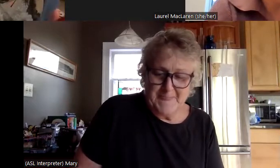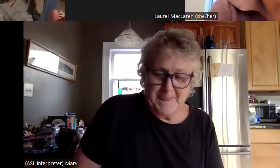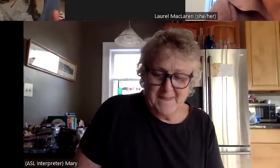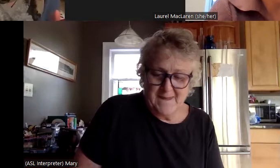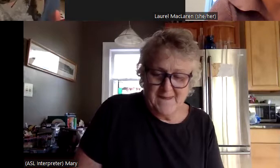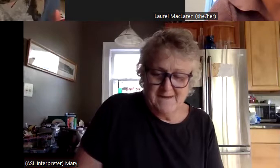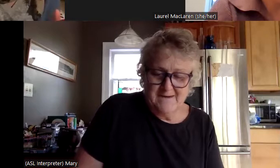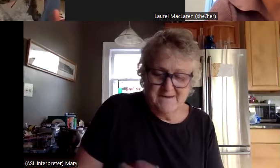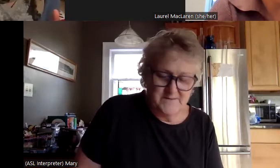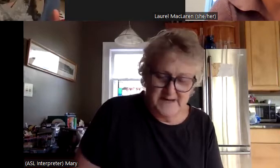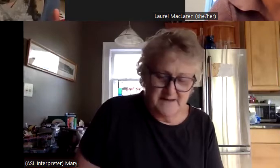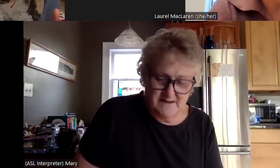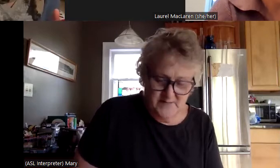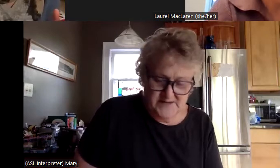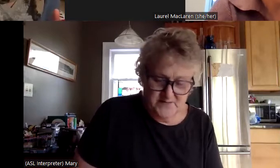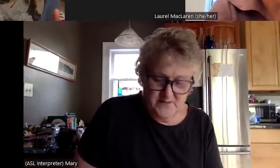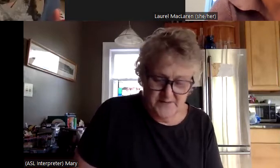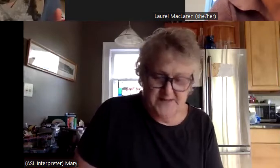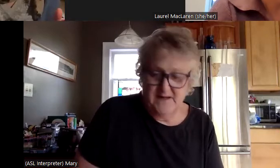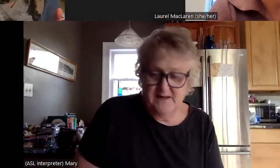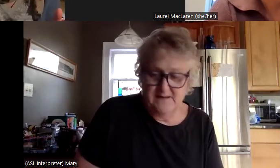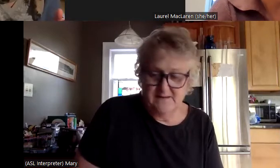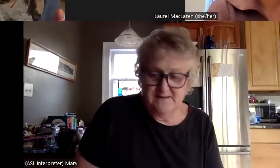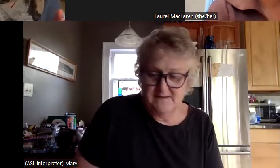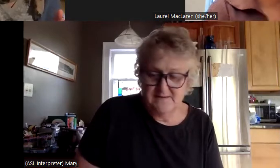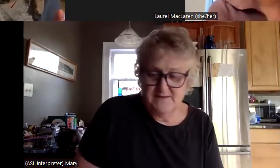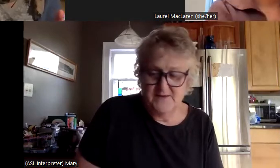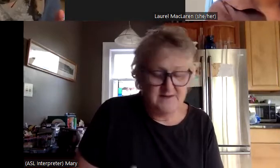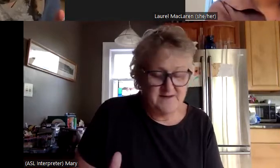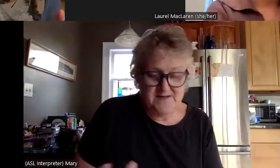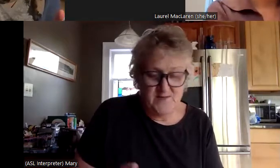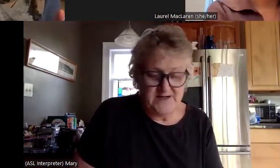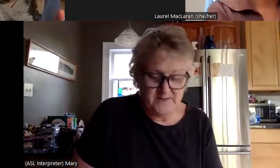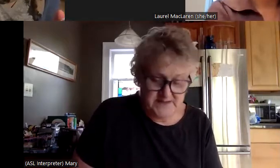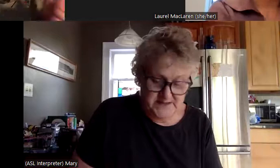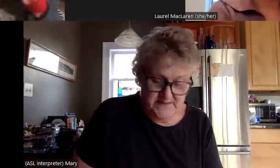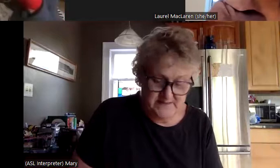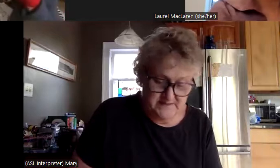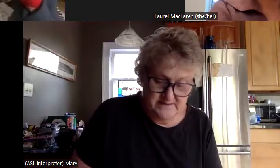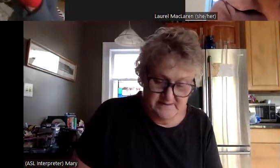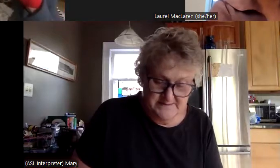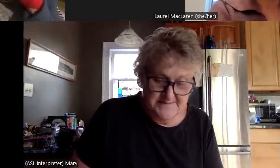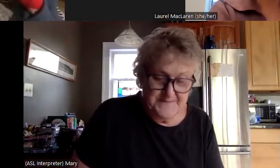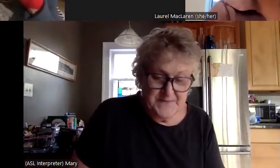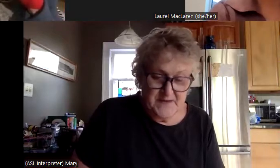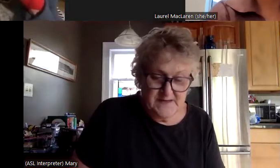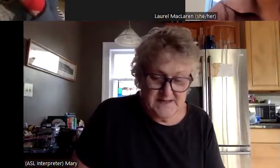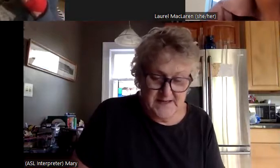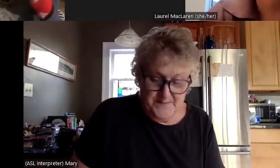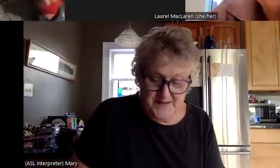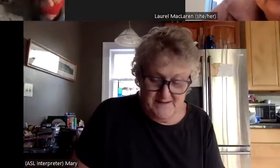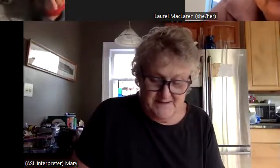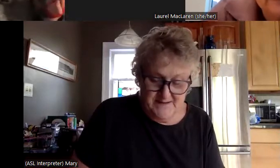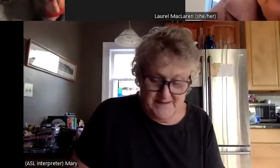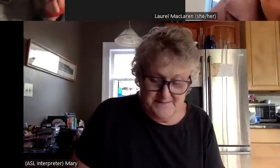beautiful. Oh my God, what is wrong with me? There's way too much to even Little say,